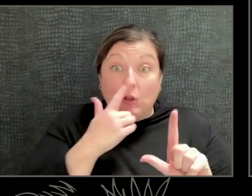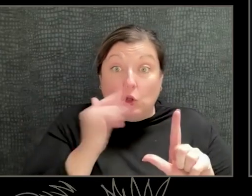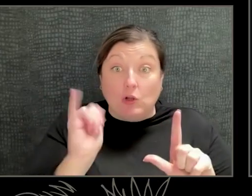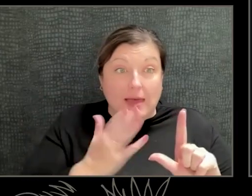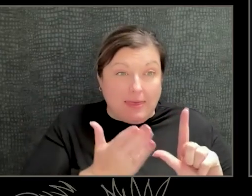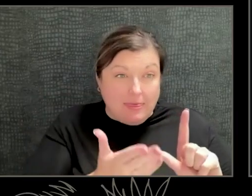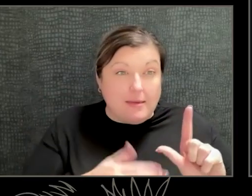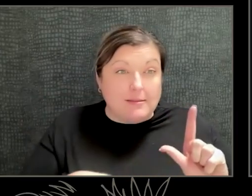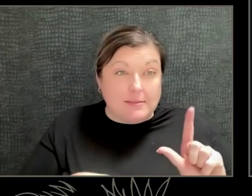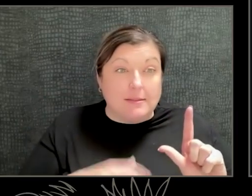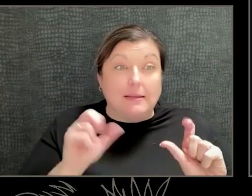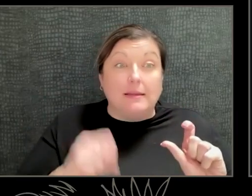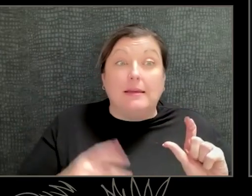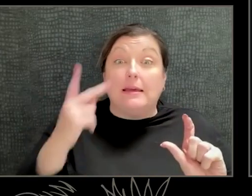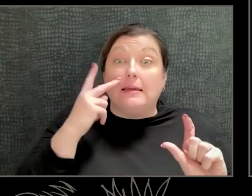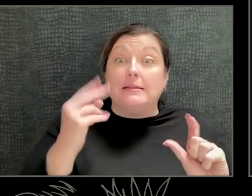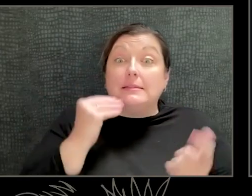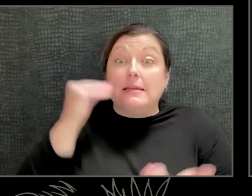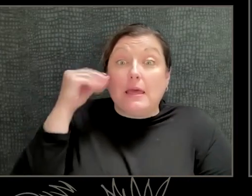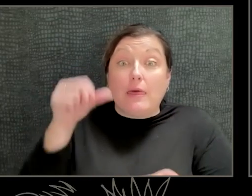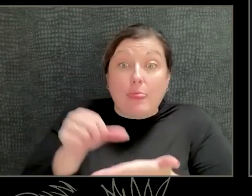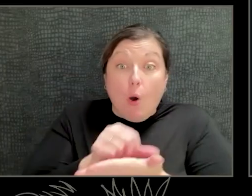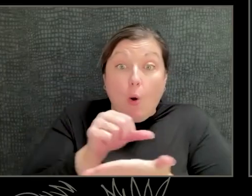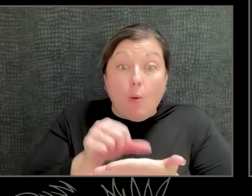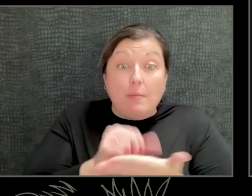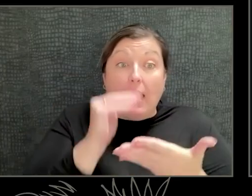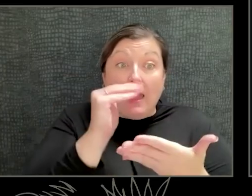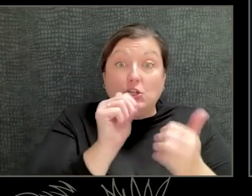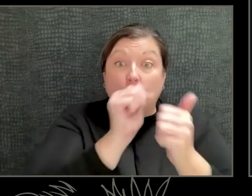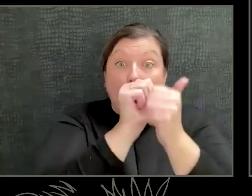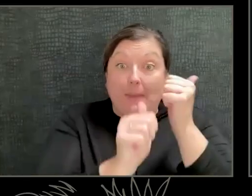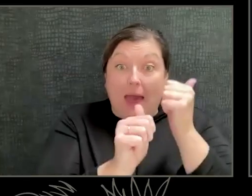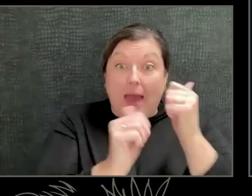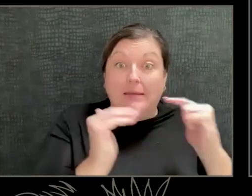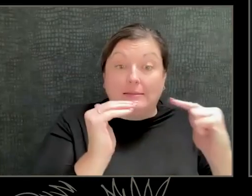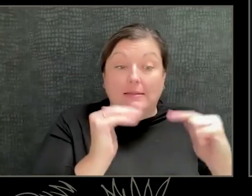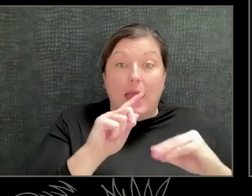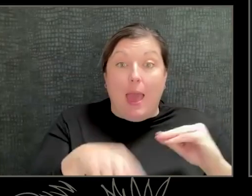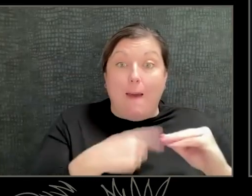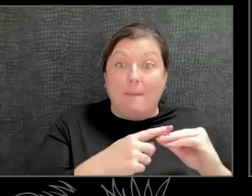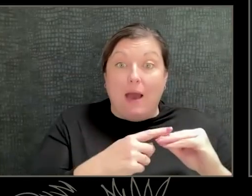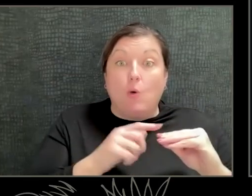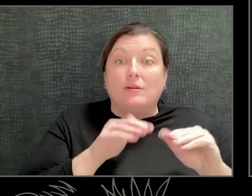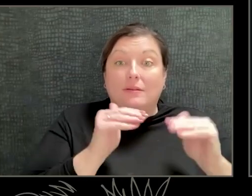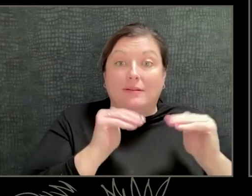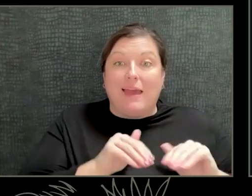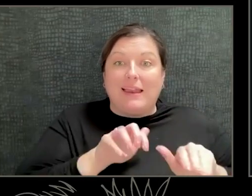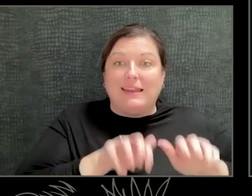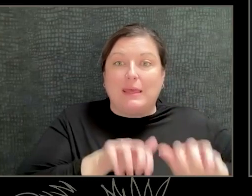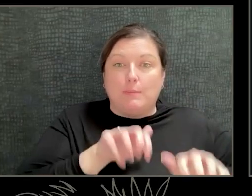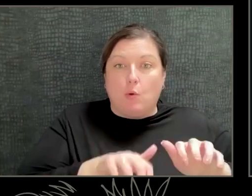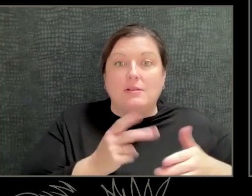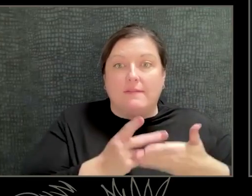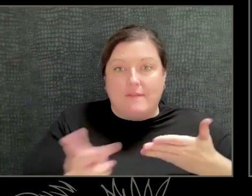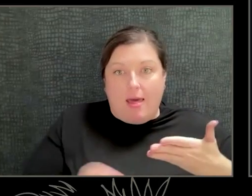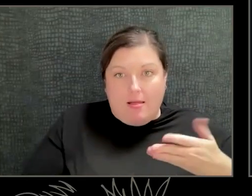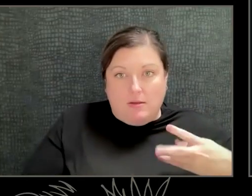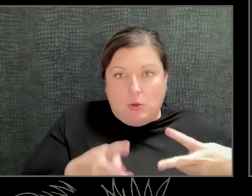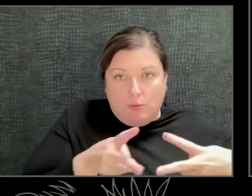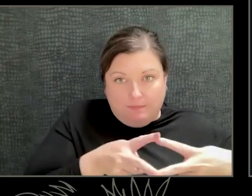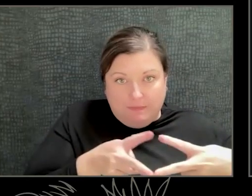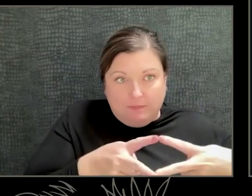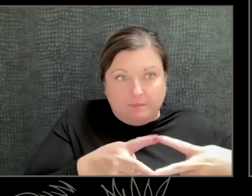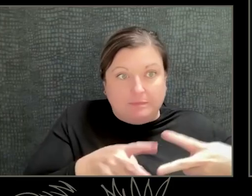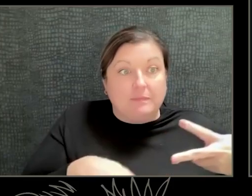And here we can see that the home page passed, but our About and Keyboards pages failed. And if we were to